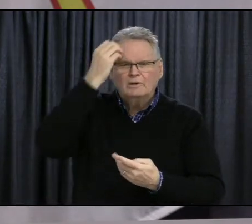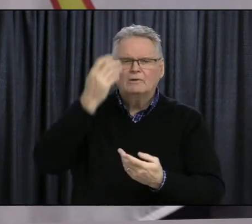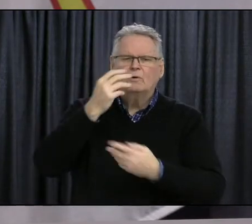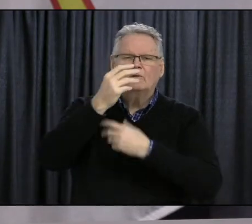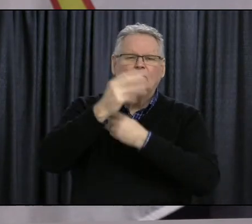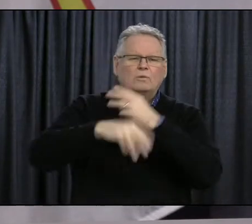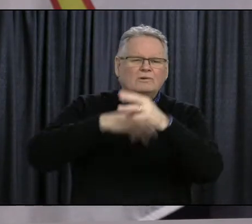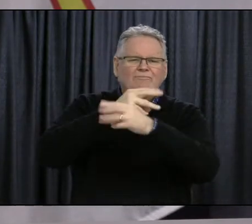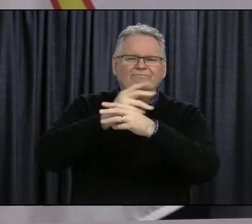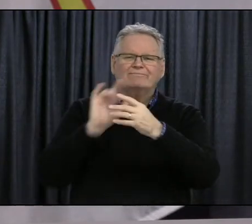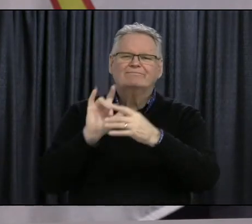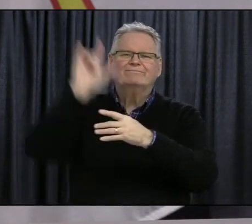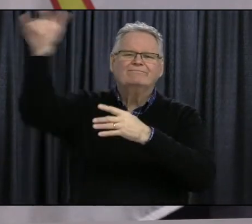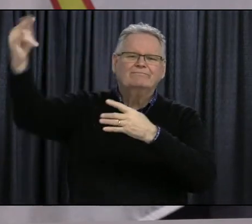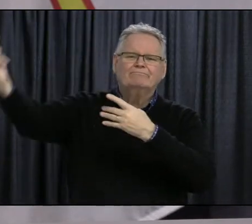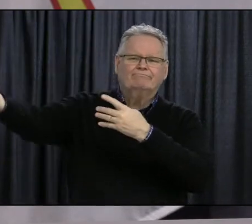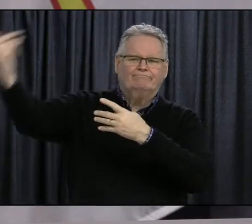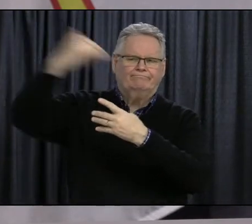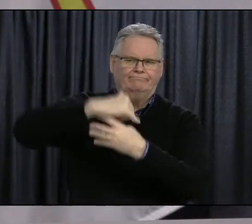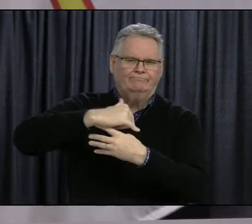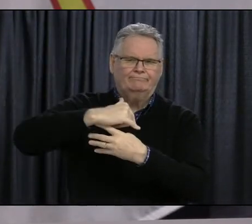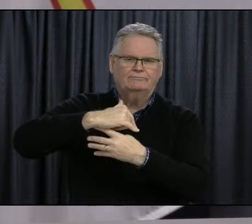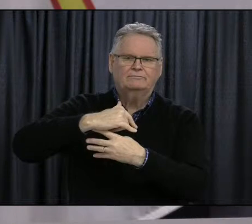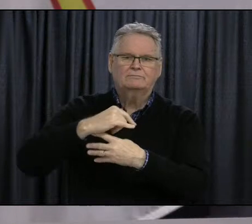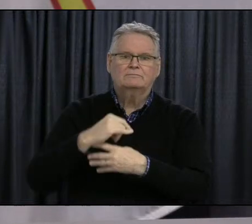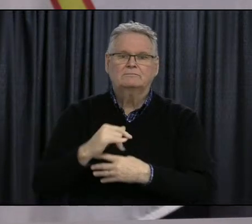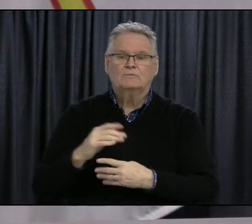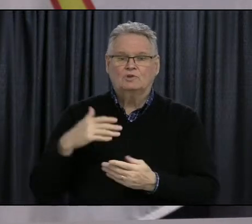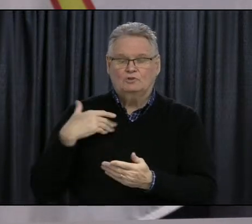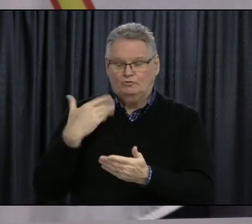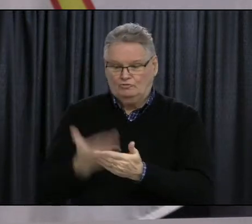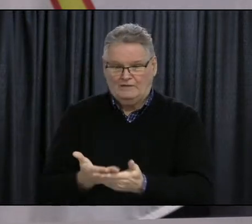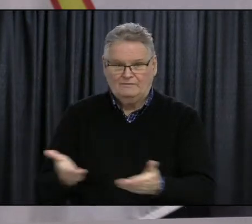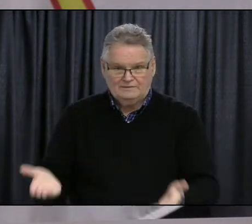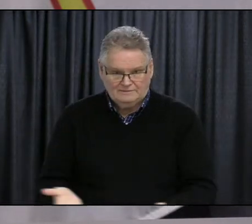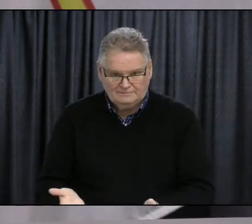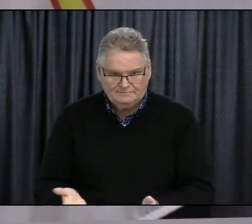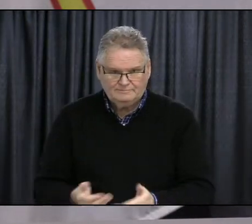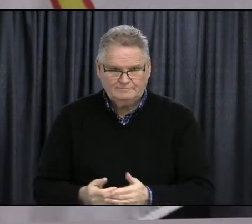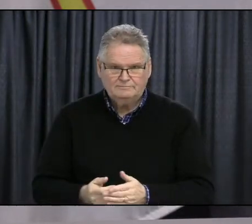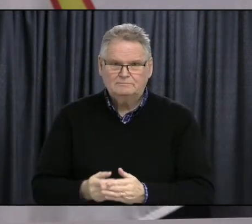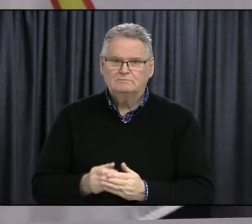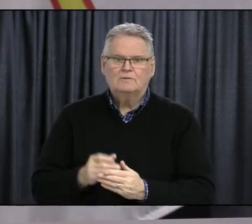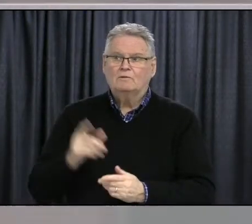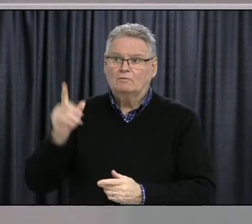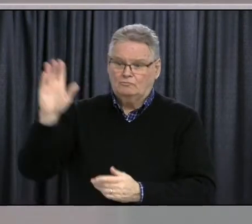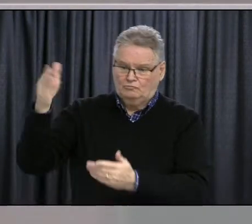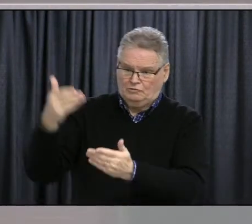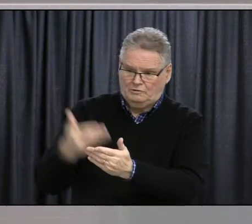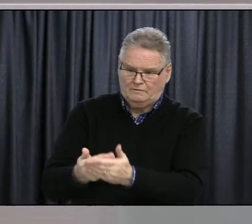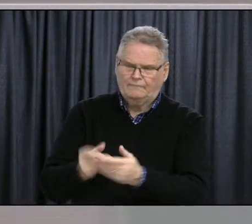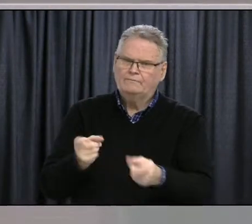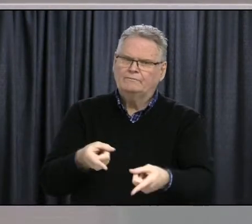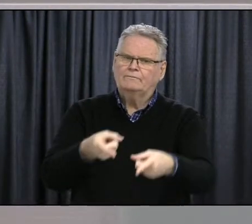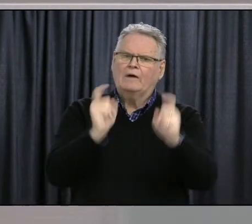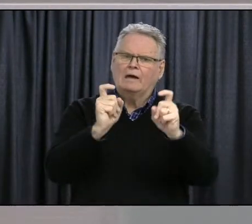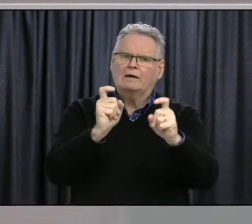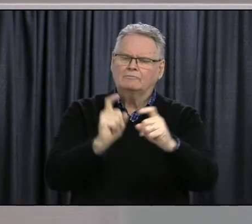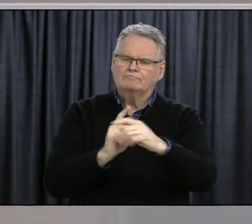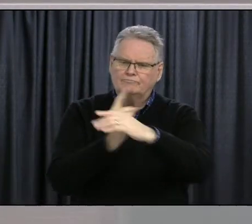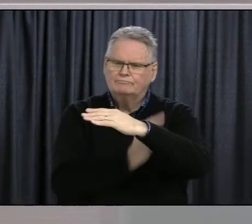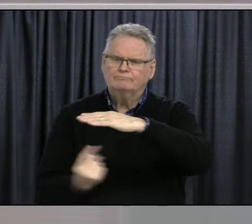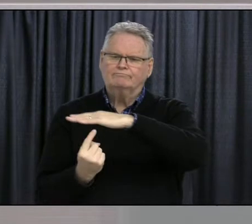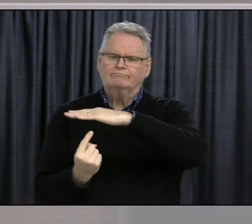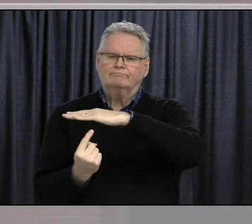they have been isolating since they returned. So all contact tracing is completed in that case. Do you think that